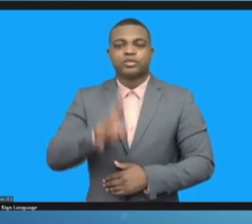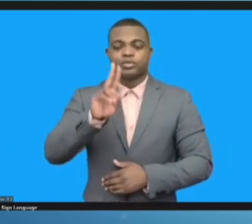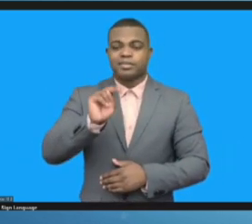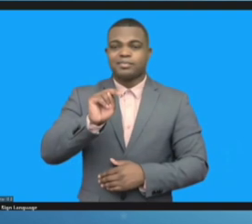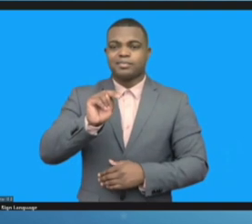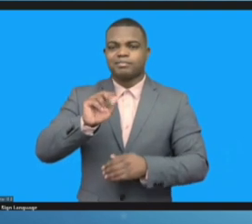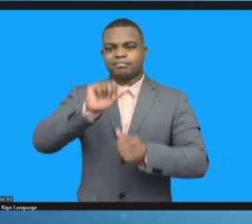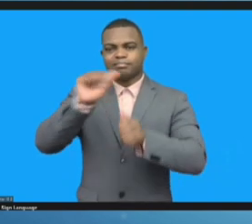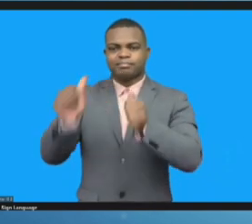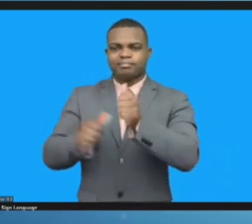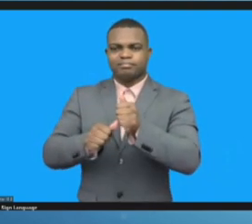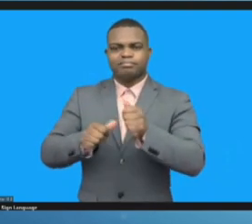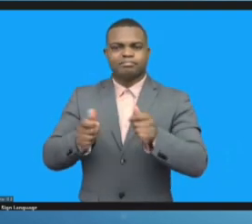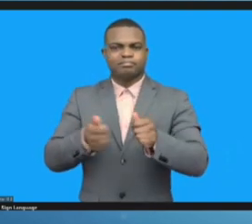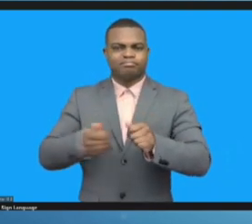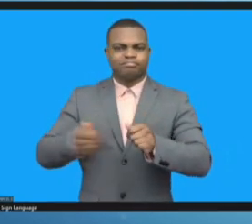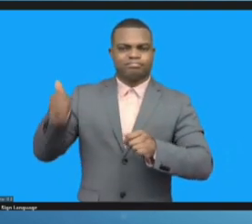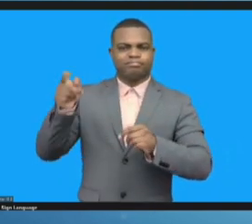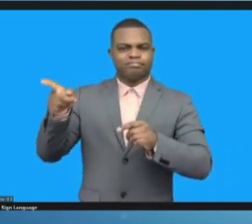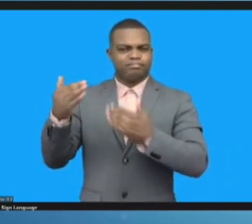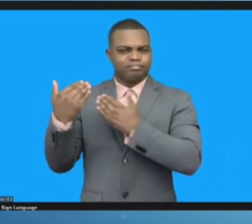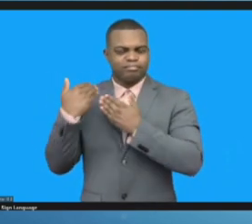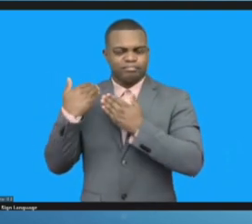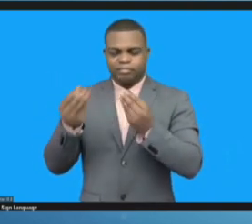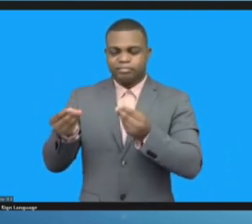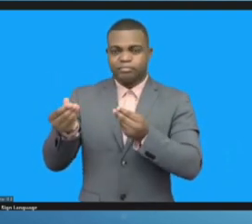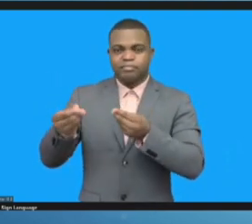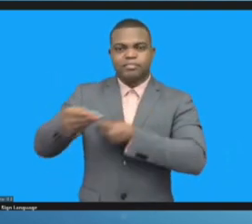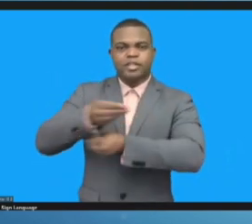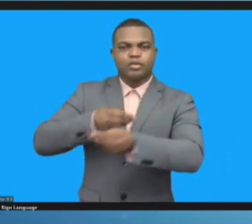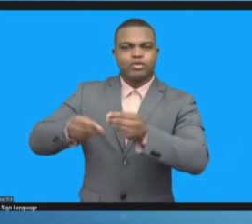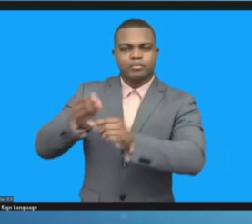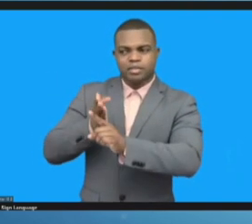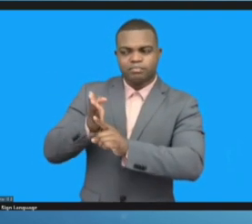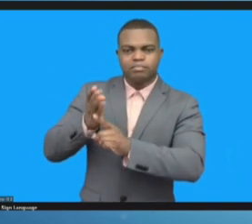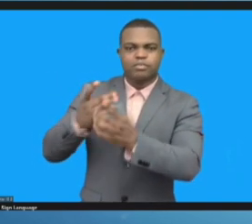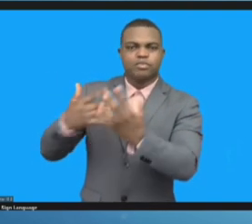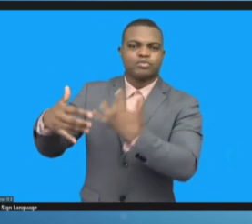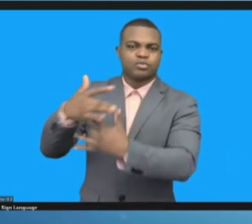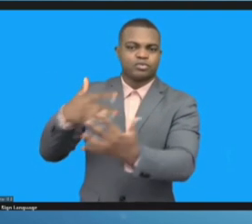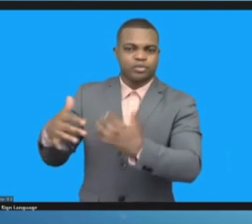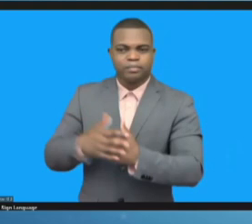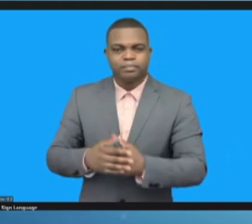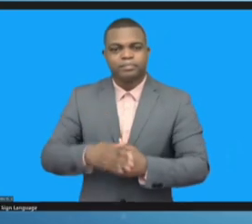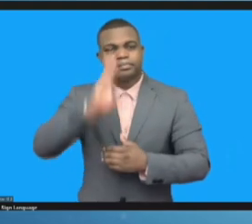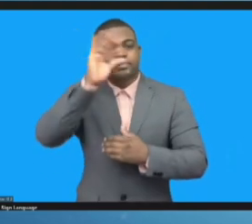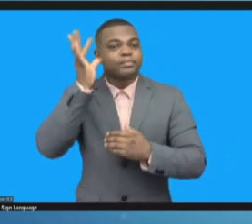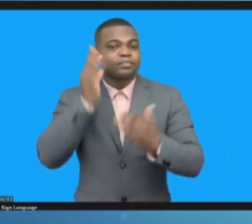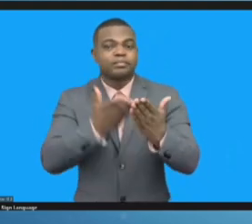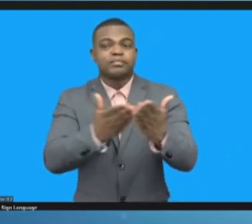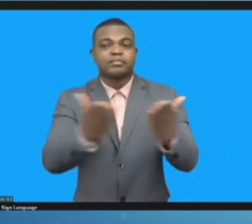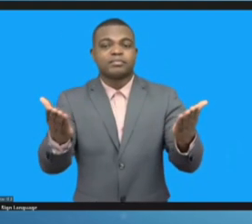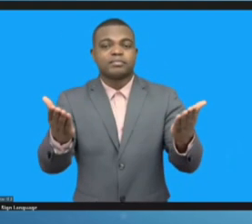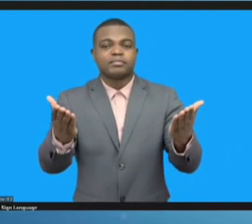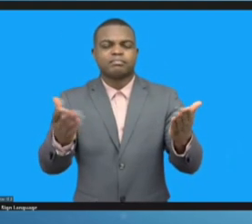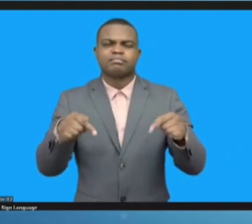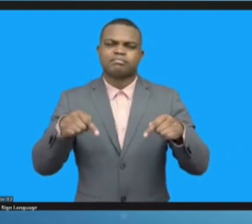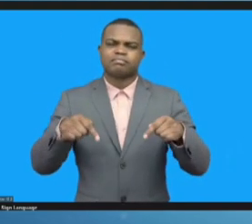Center here in Addis Ababa. You are warmly welcome. Let me begin by extending my